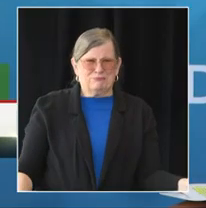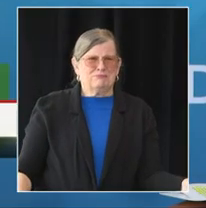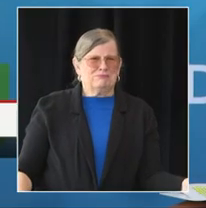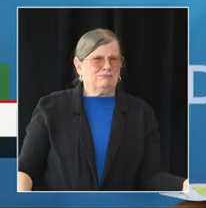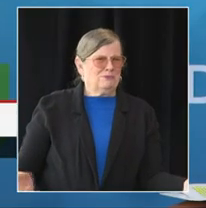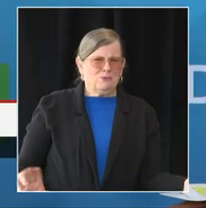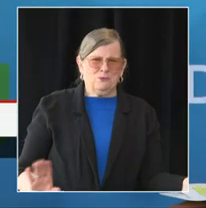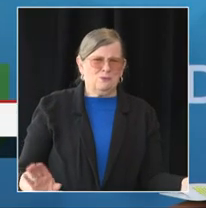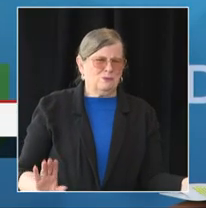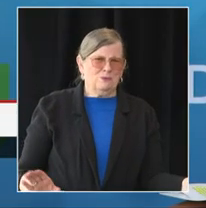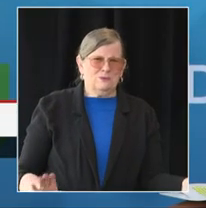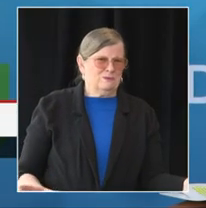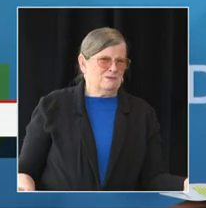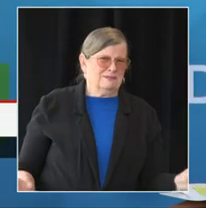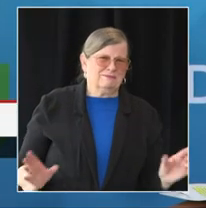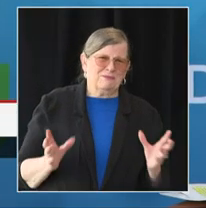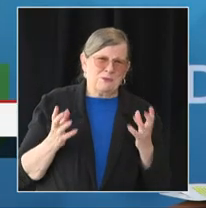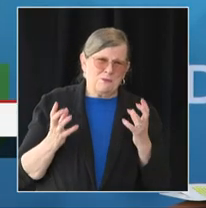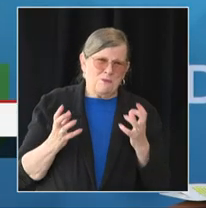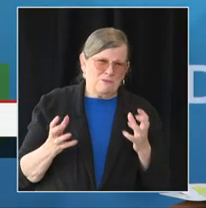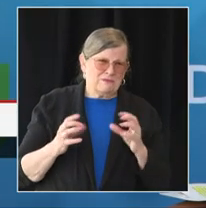is no solution.